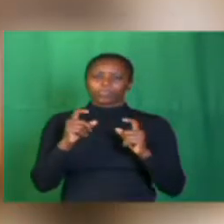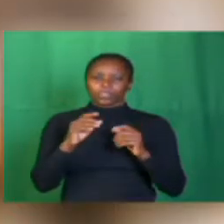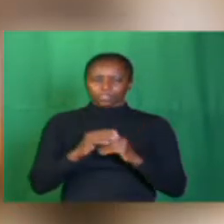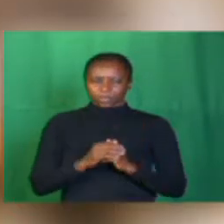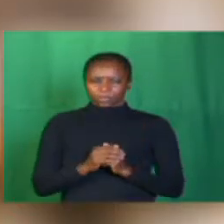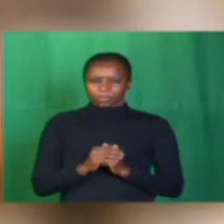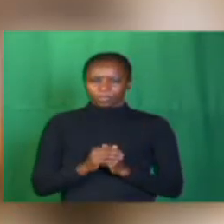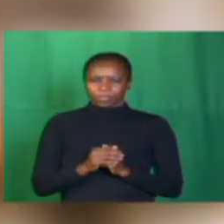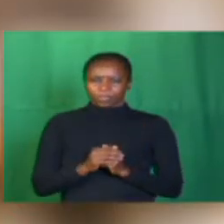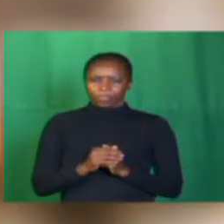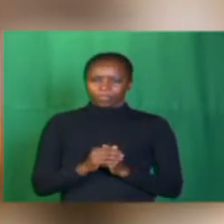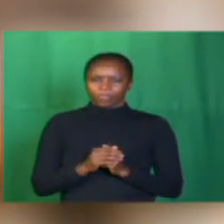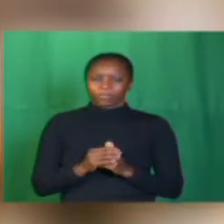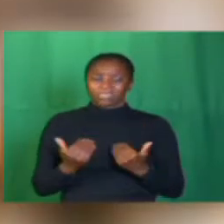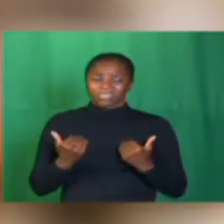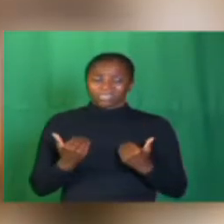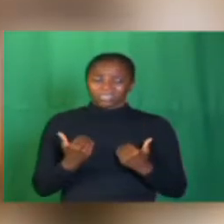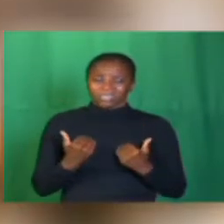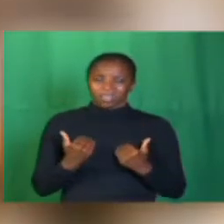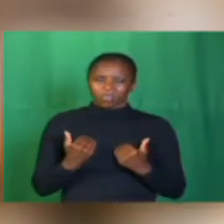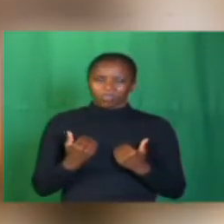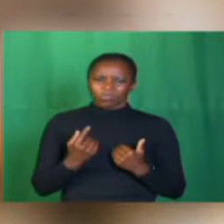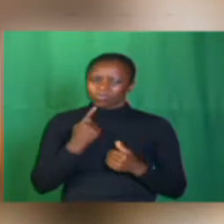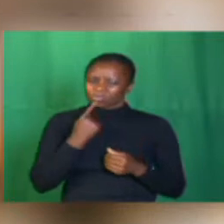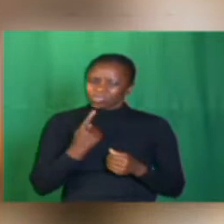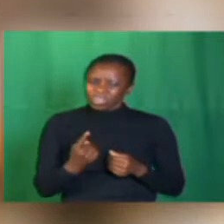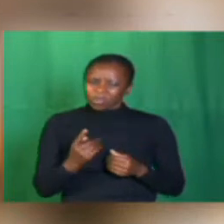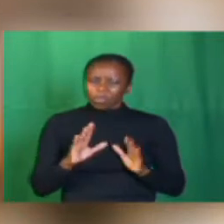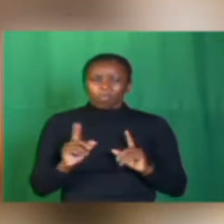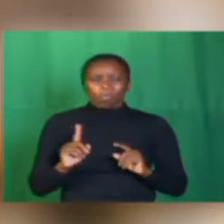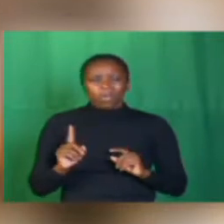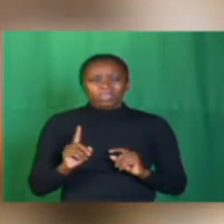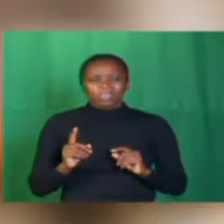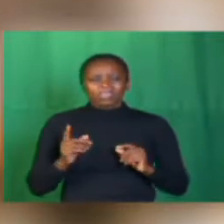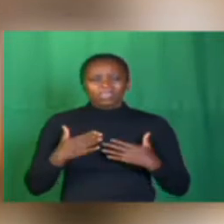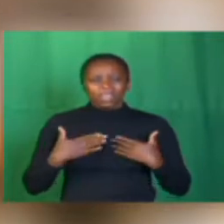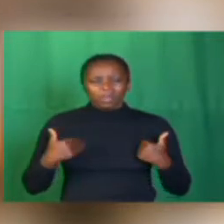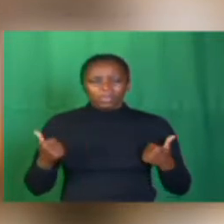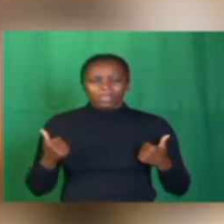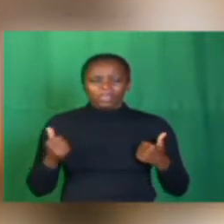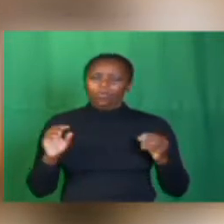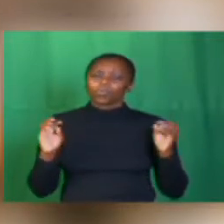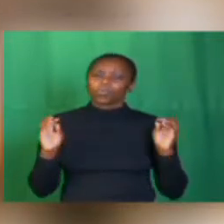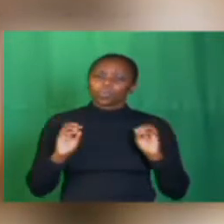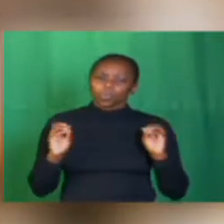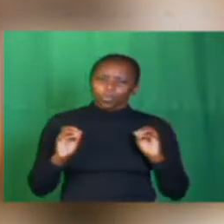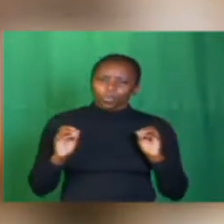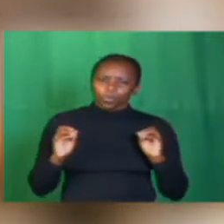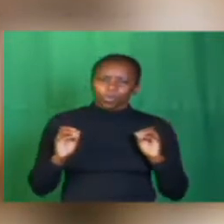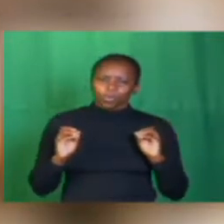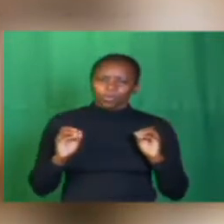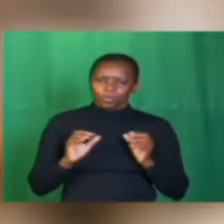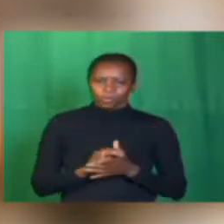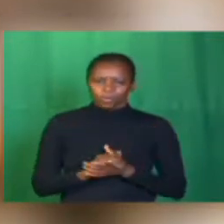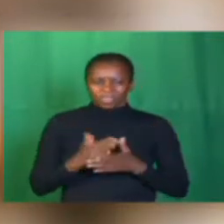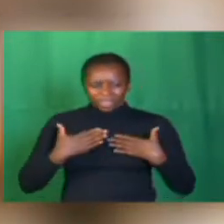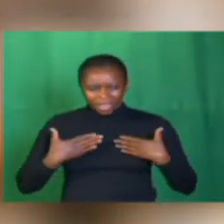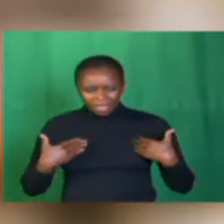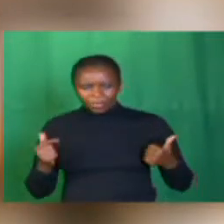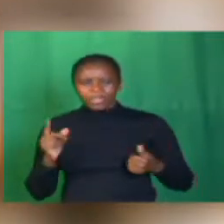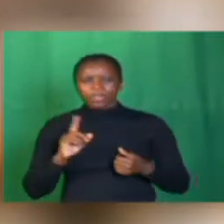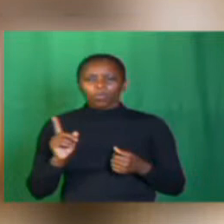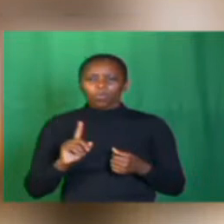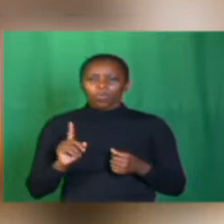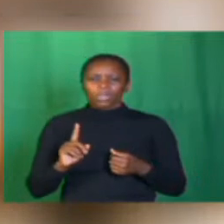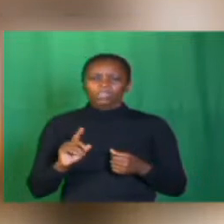question, you are not told what the event is. You are not told what the event the question